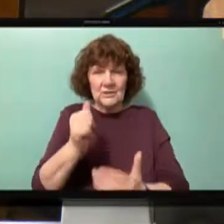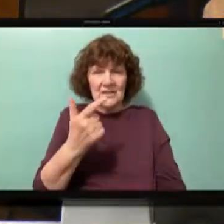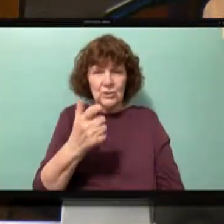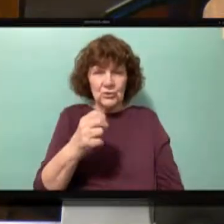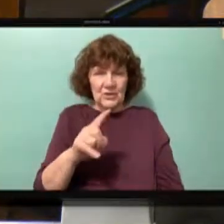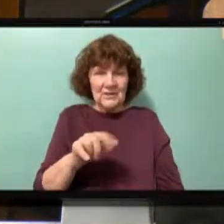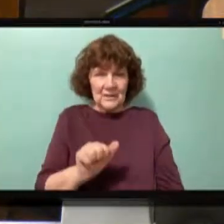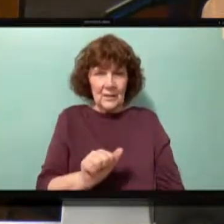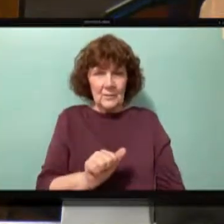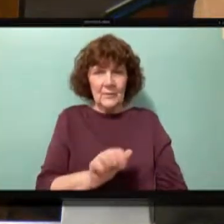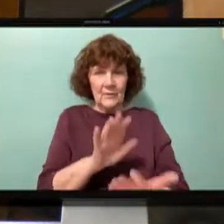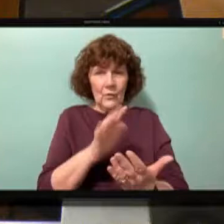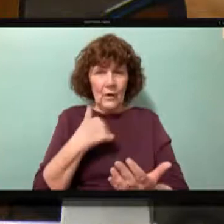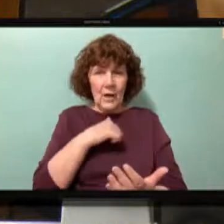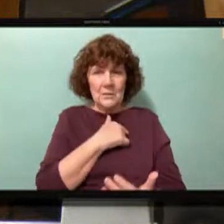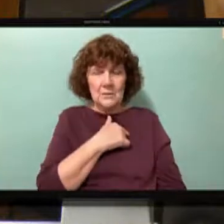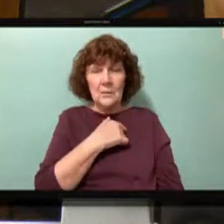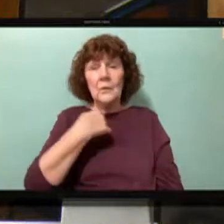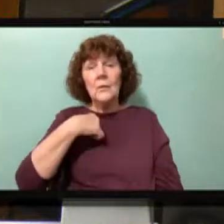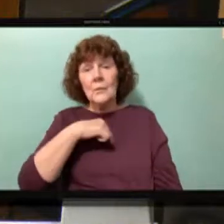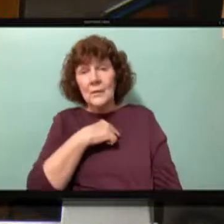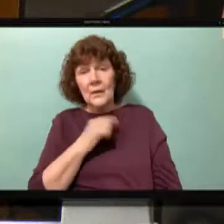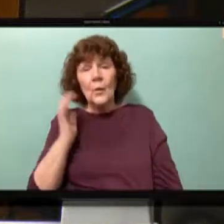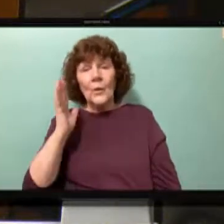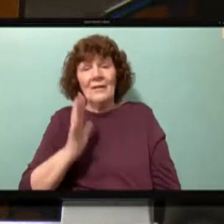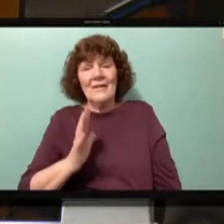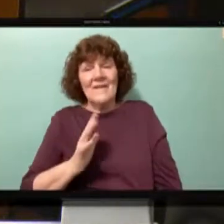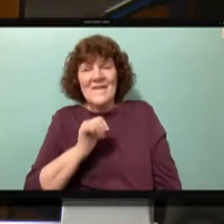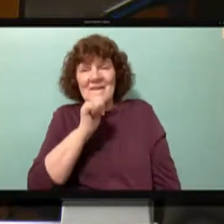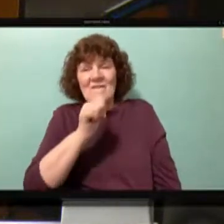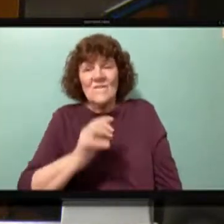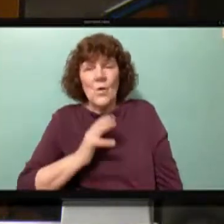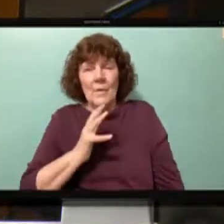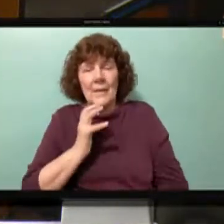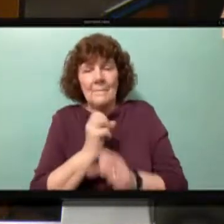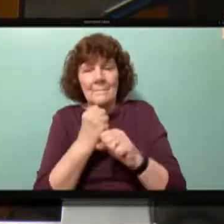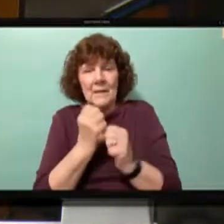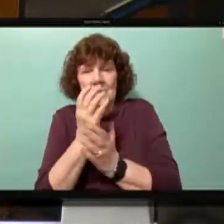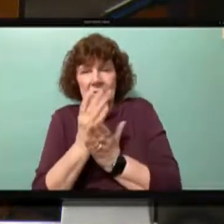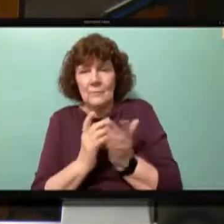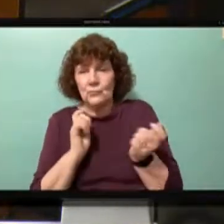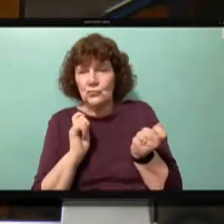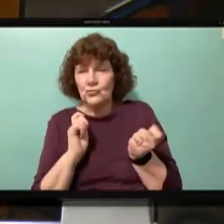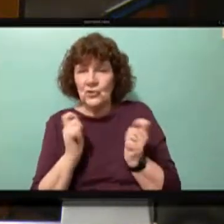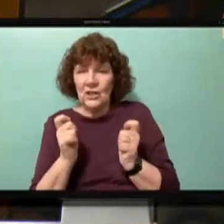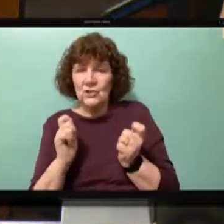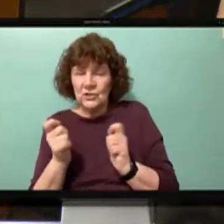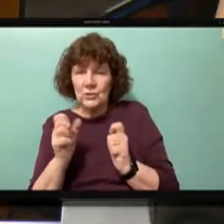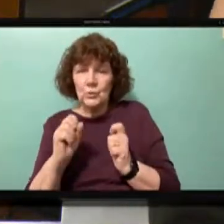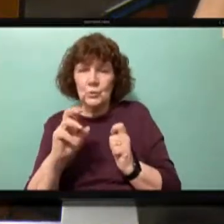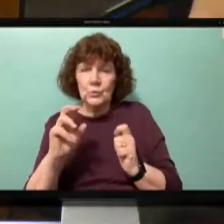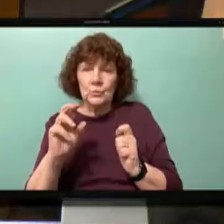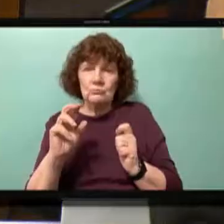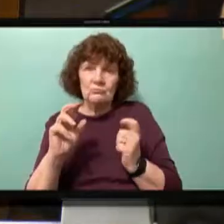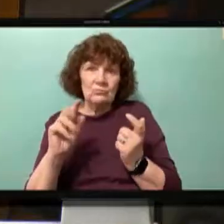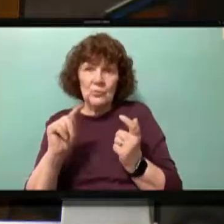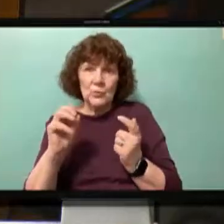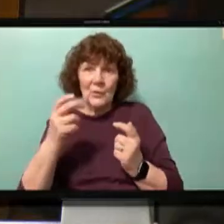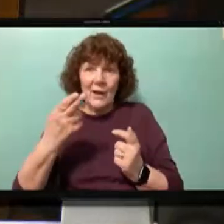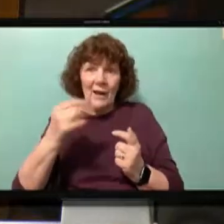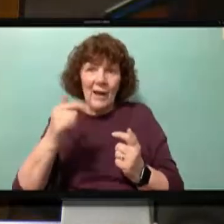making some informal changes, potentially some formal changes, to sort of just highlight in the title of the bill which bills have